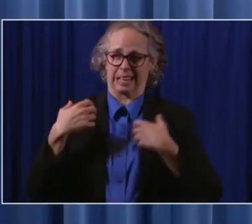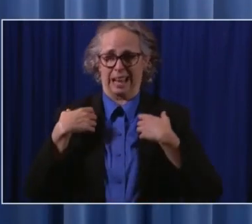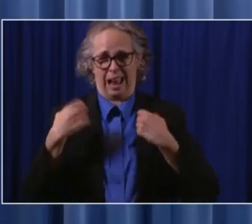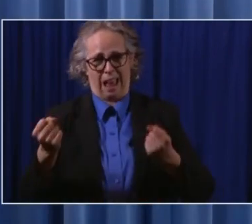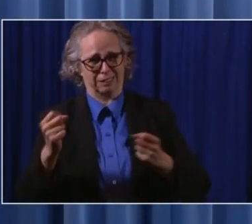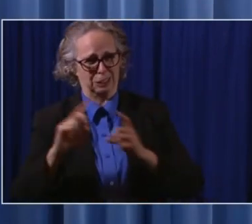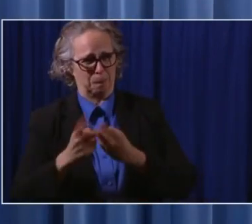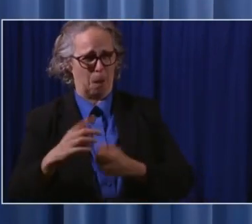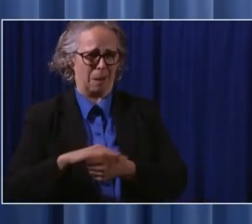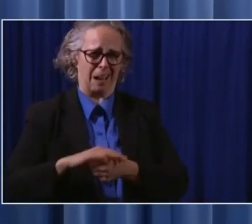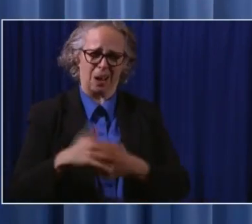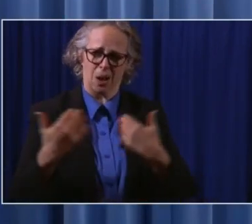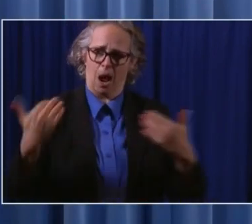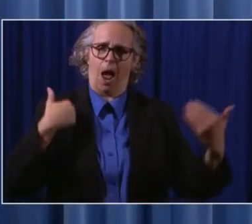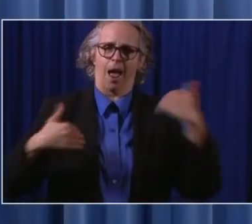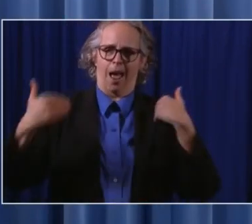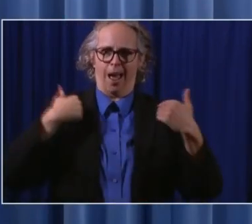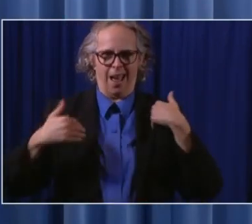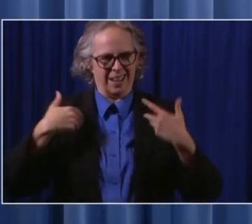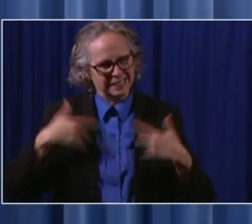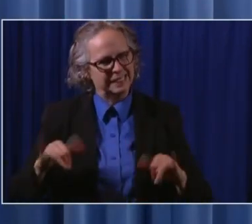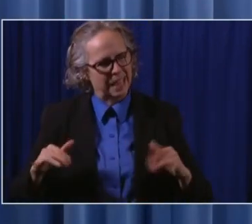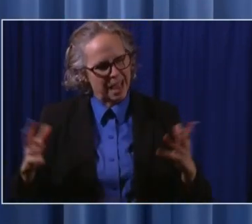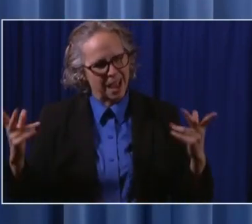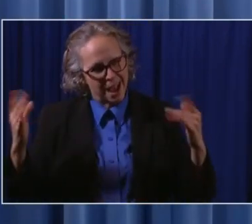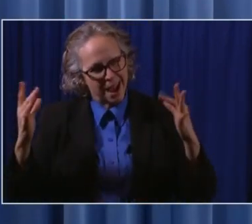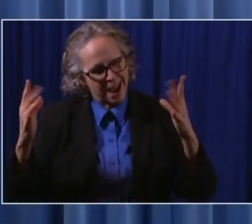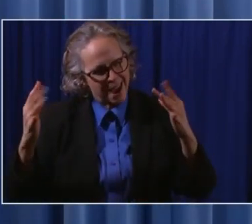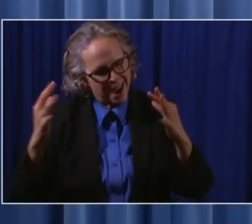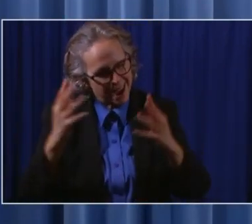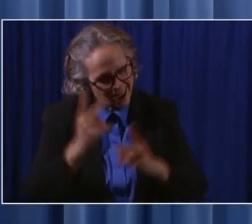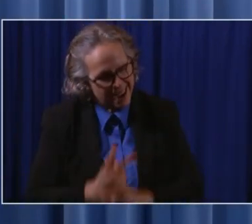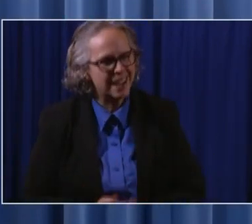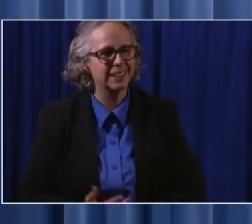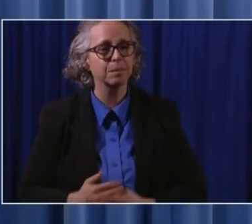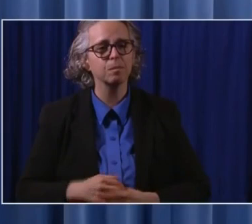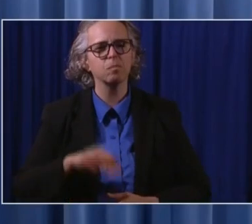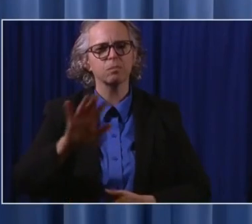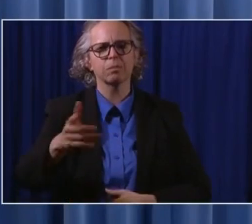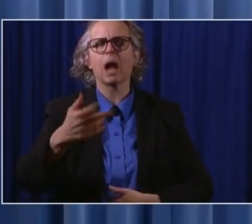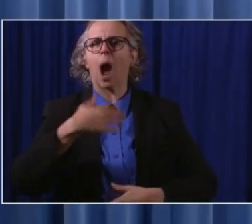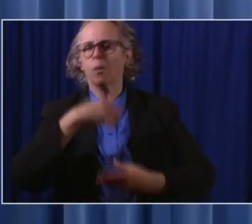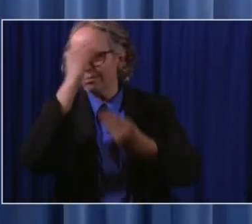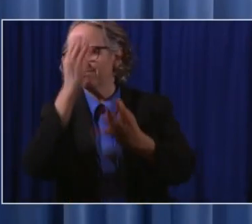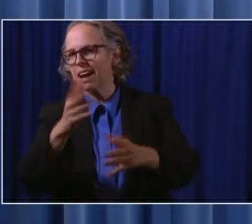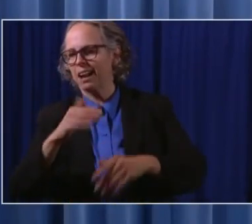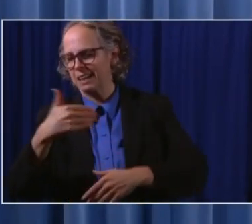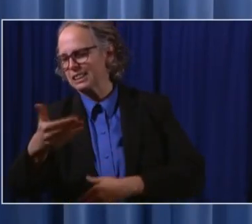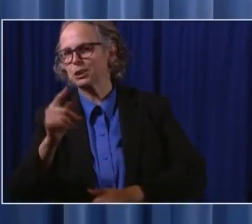the tracing. But I will report back to you on Tuesday.